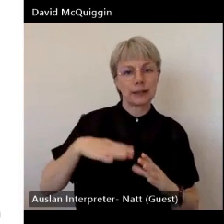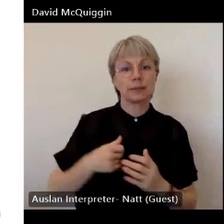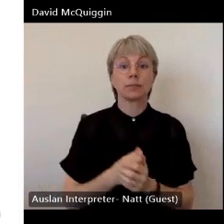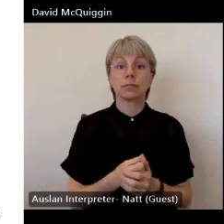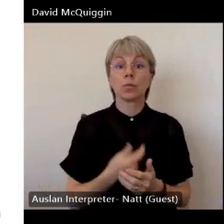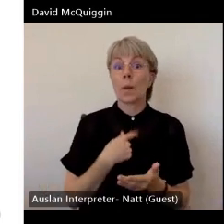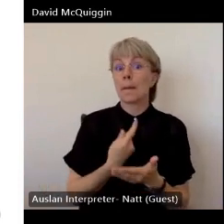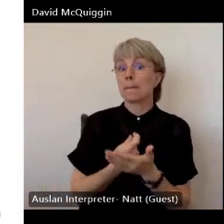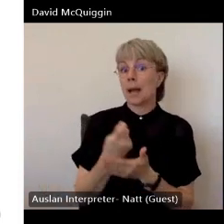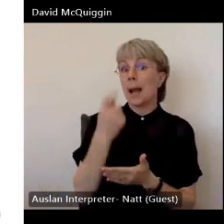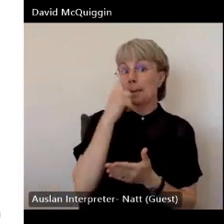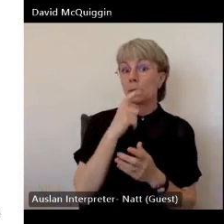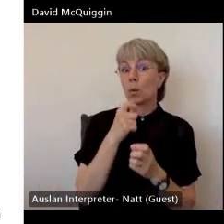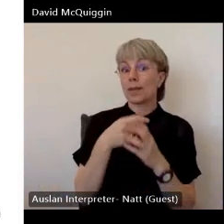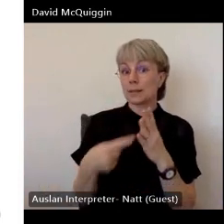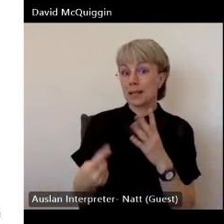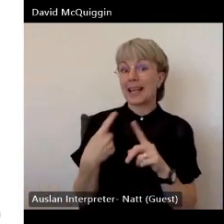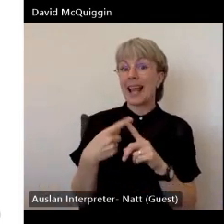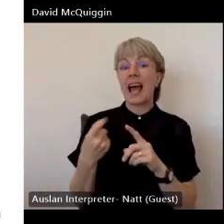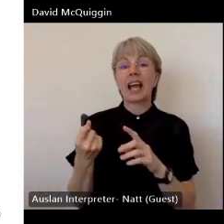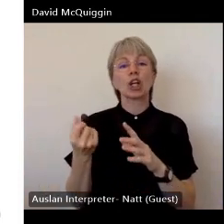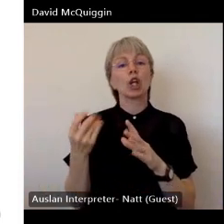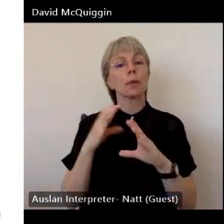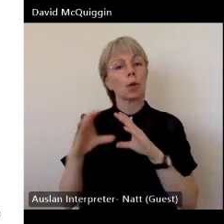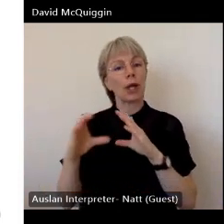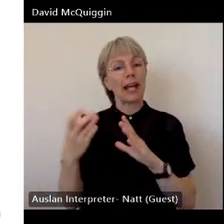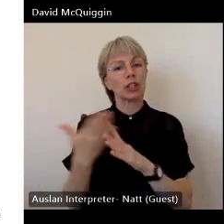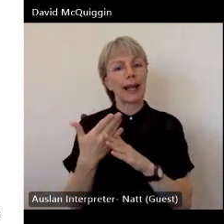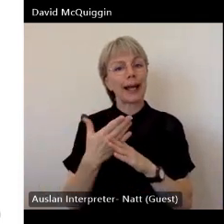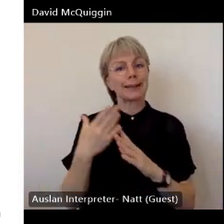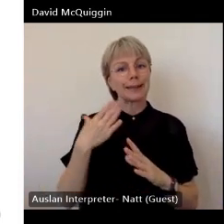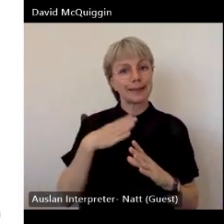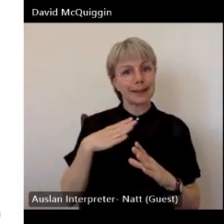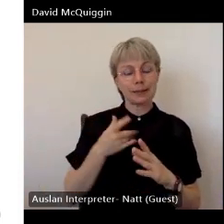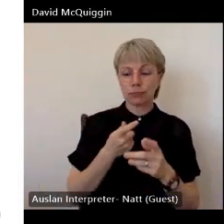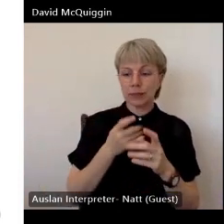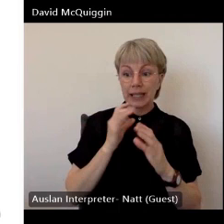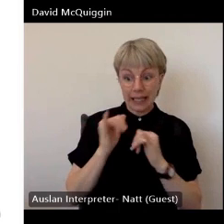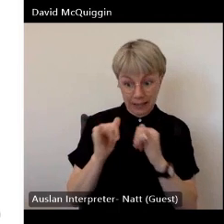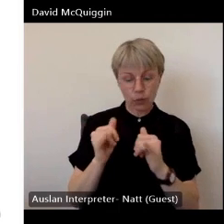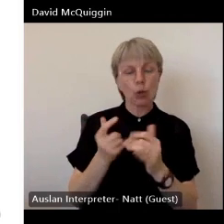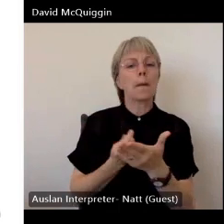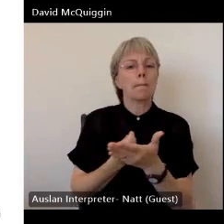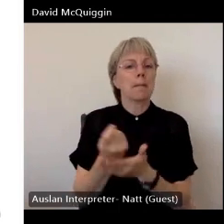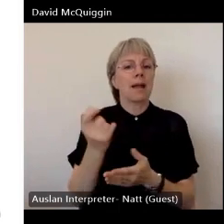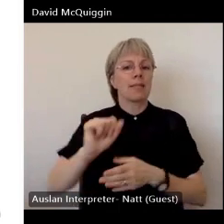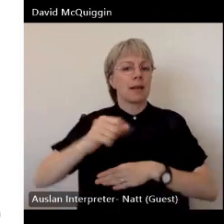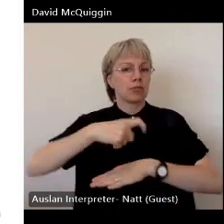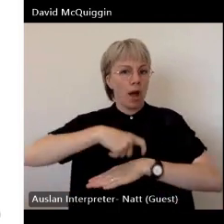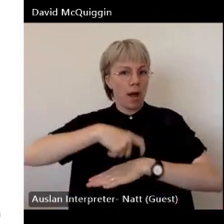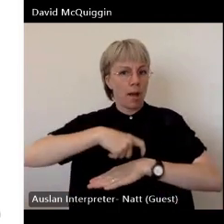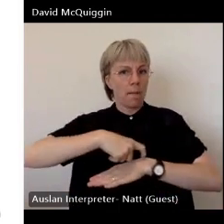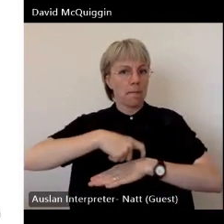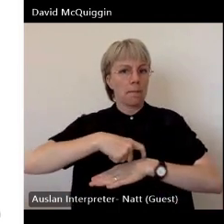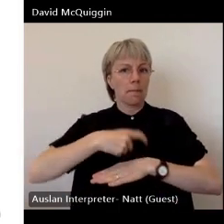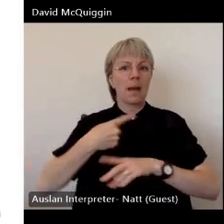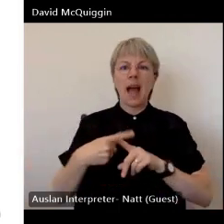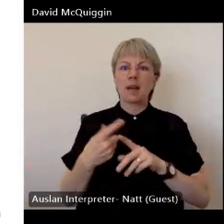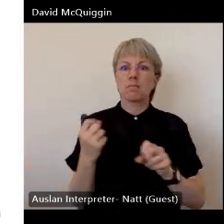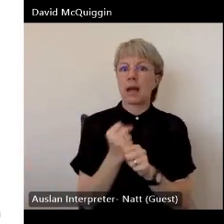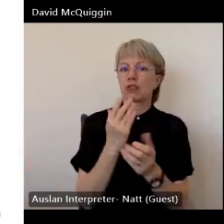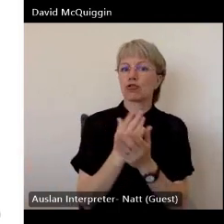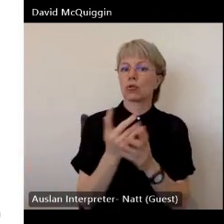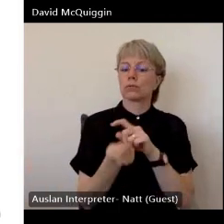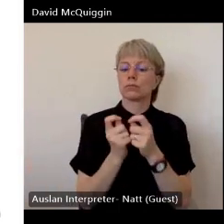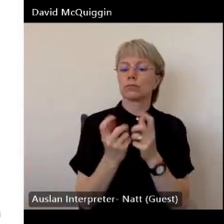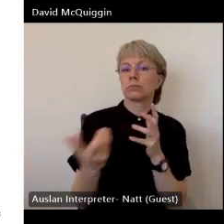with disability and people with communication access needs for their time and provided adjustments to participate as required. We